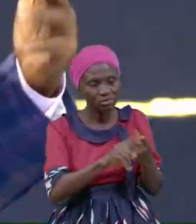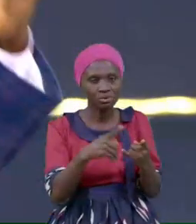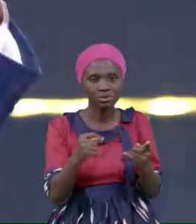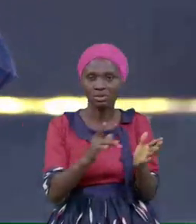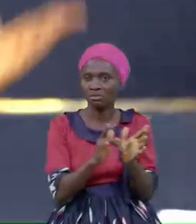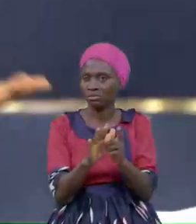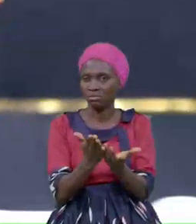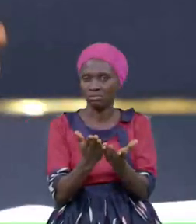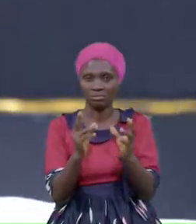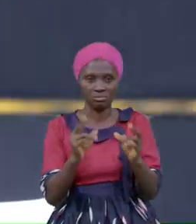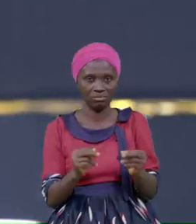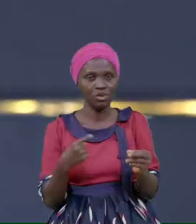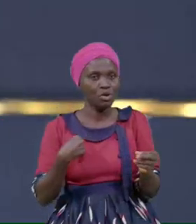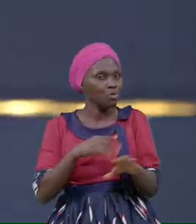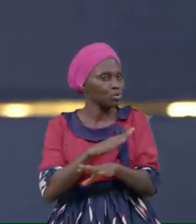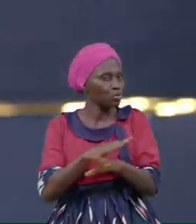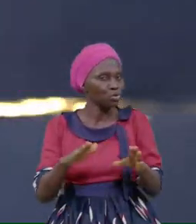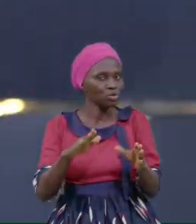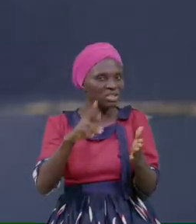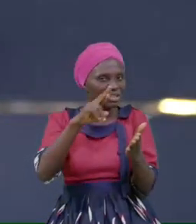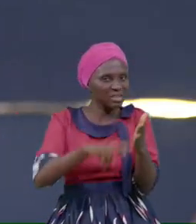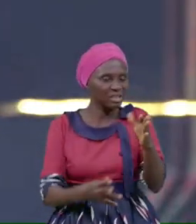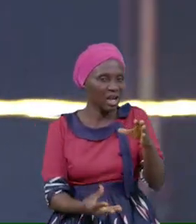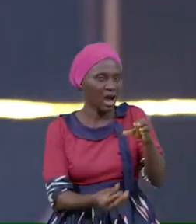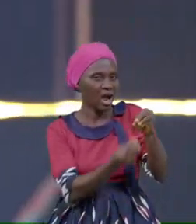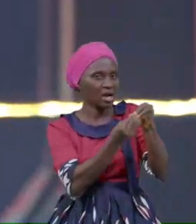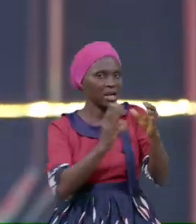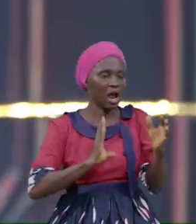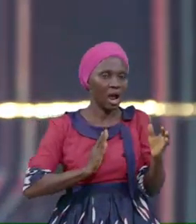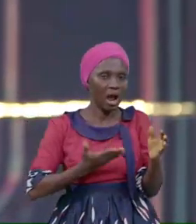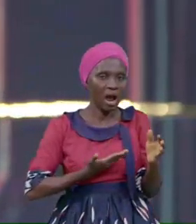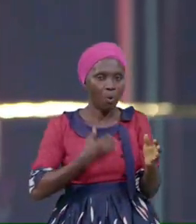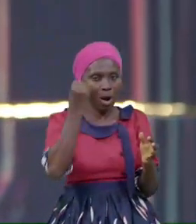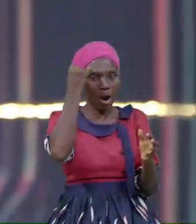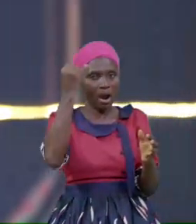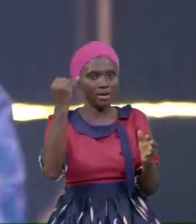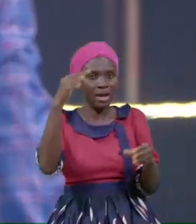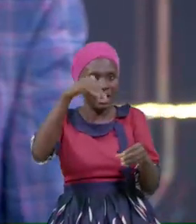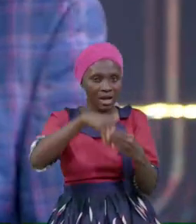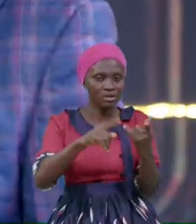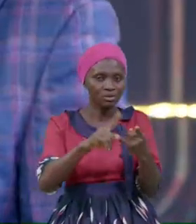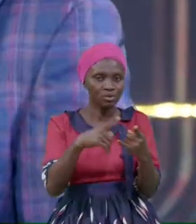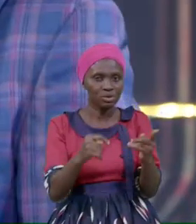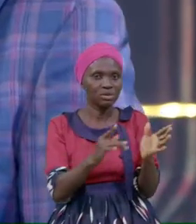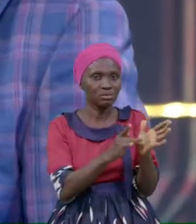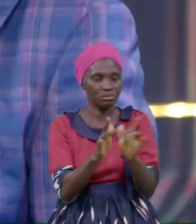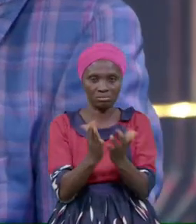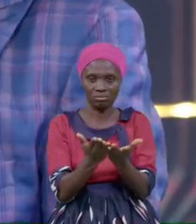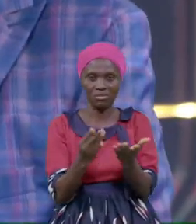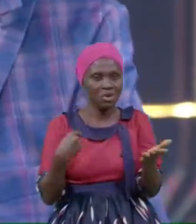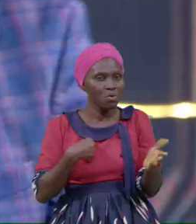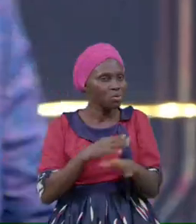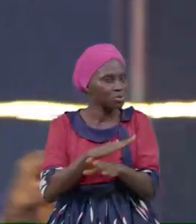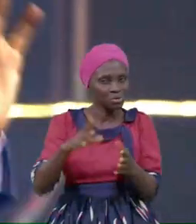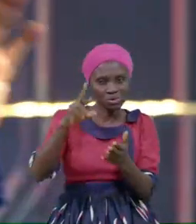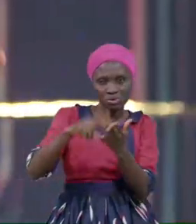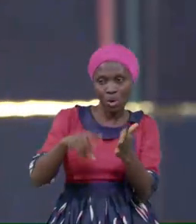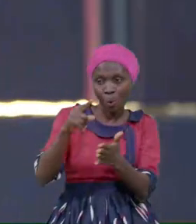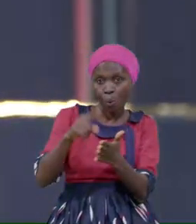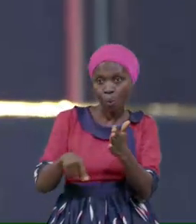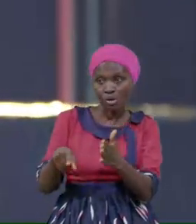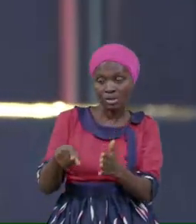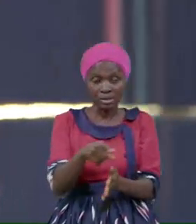our ideas into the scripture. We don't read what they told us before into